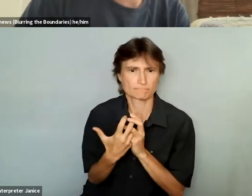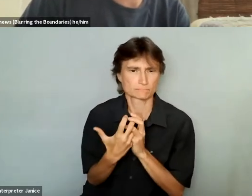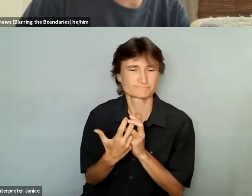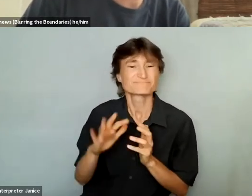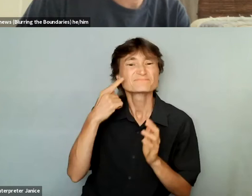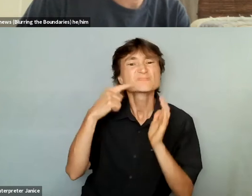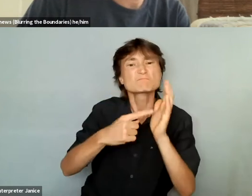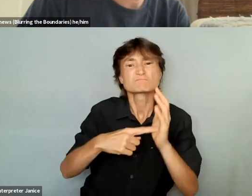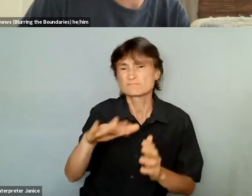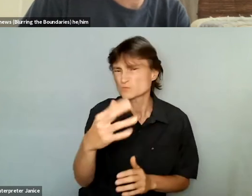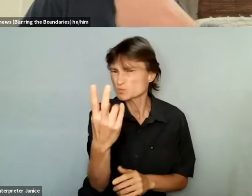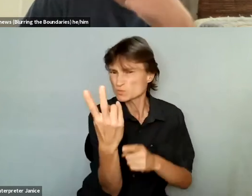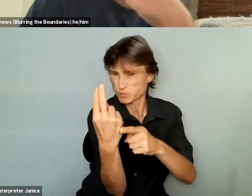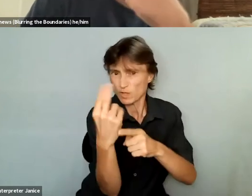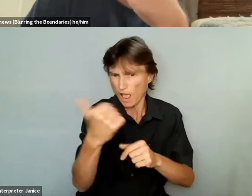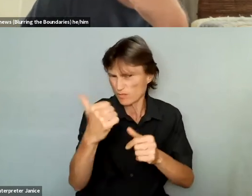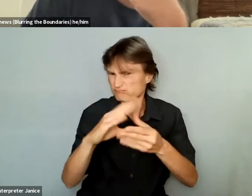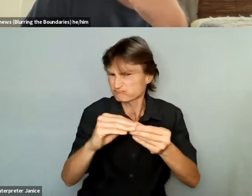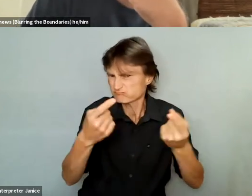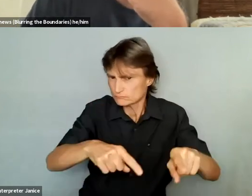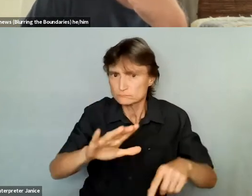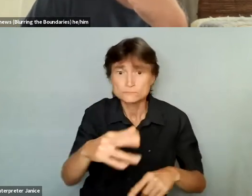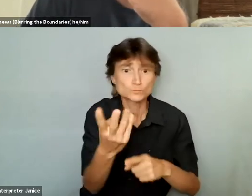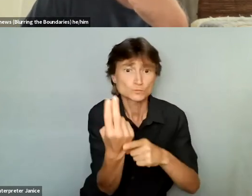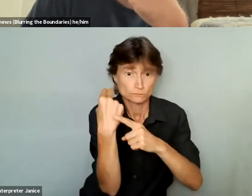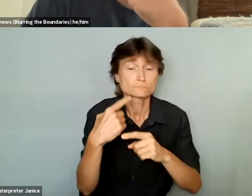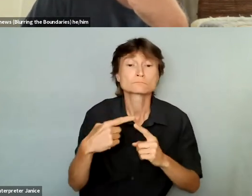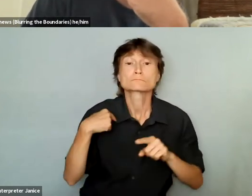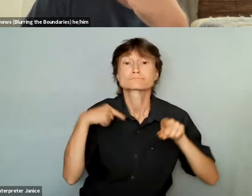ago, we were in the UK